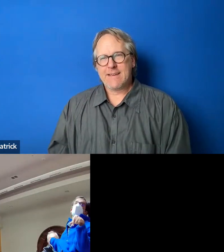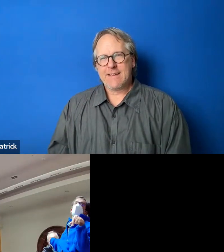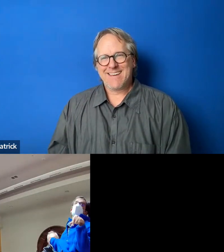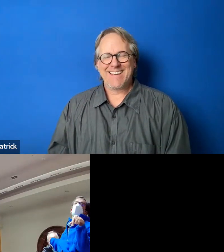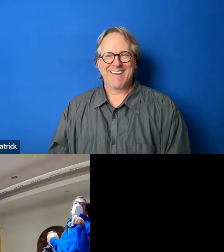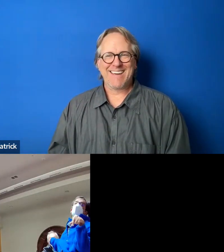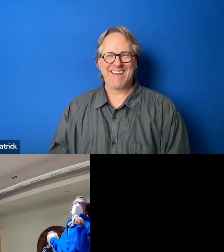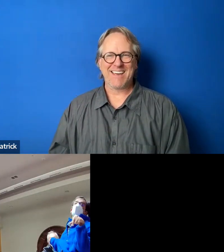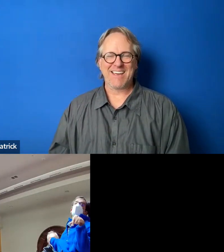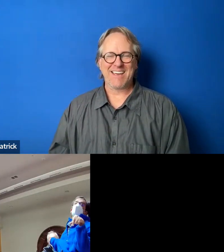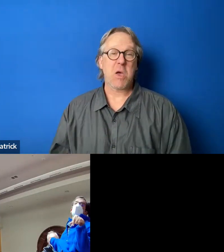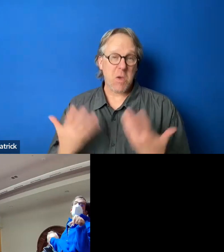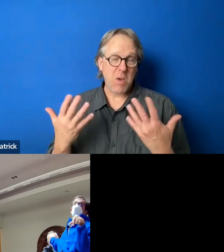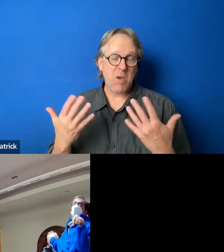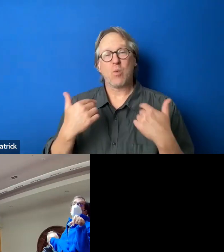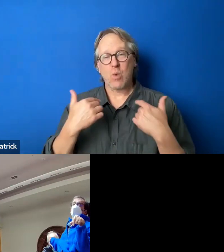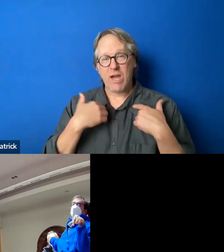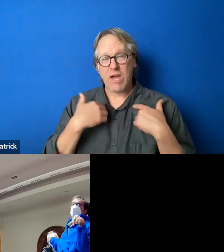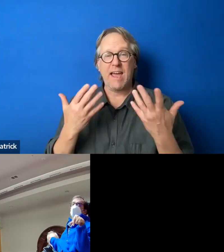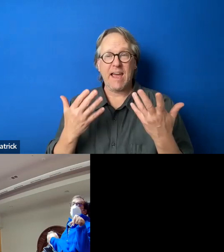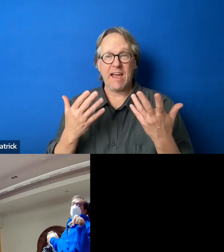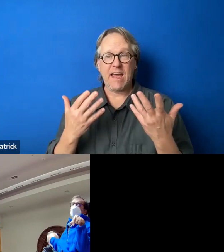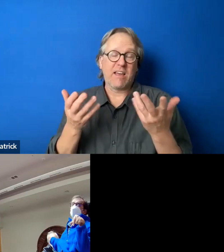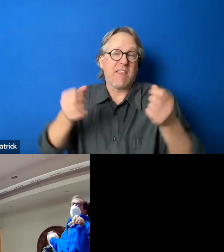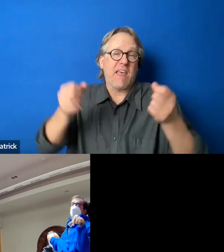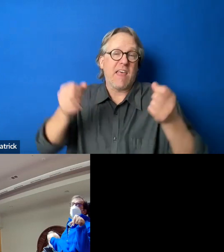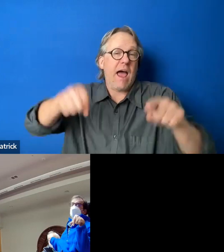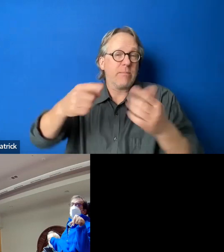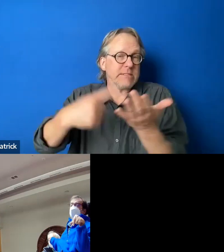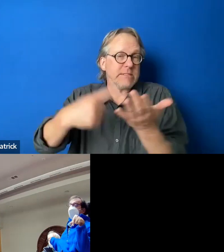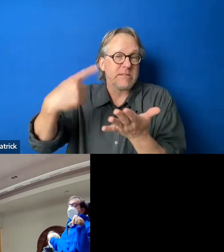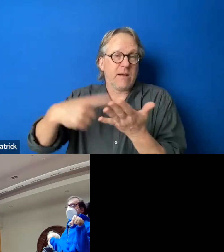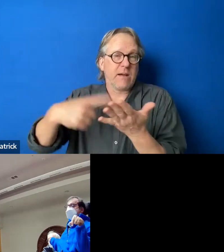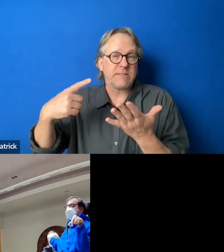there's certainly opportunity for there to be discrimination